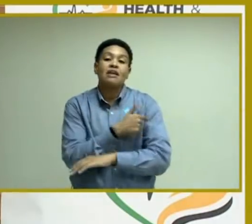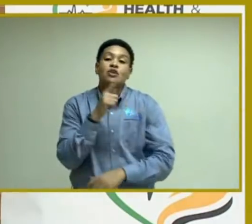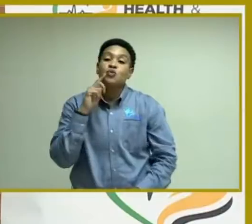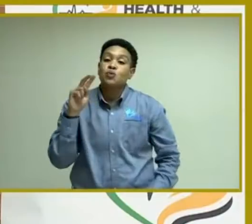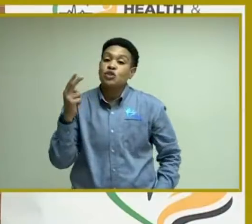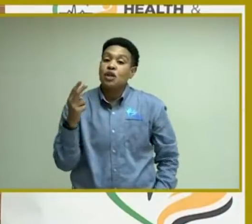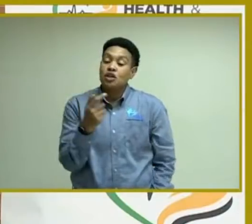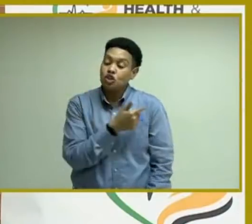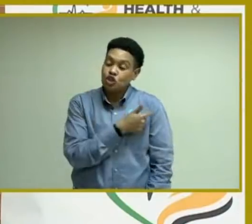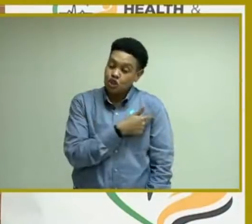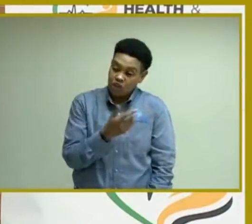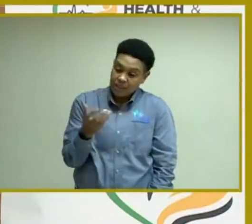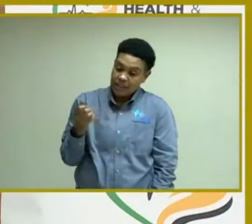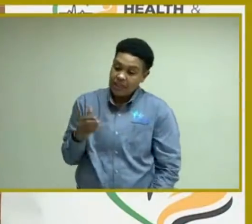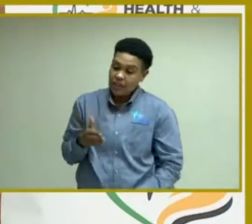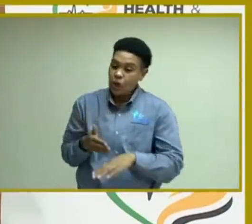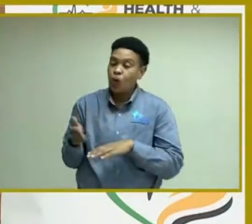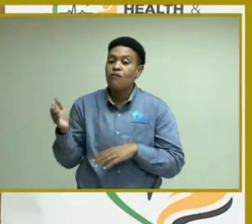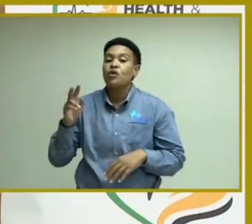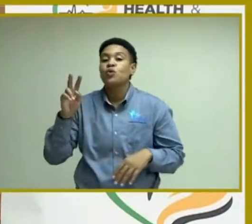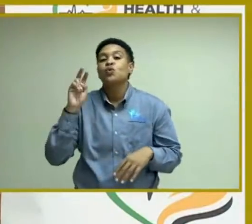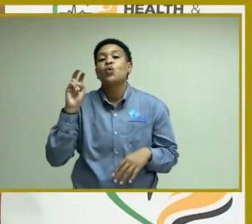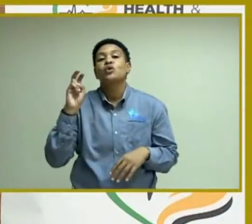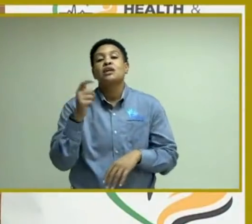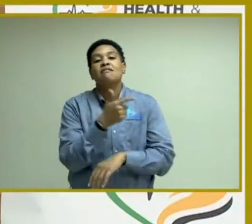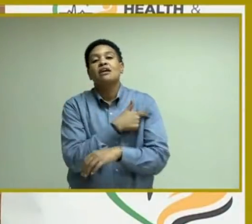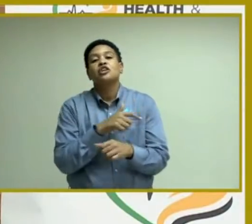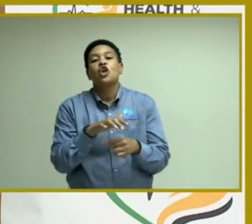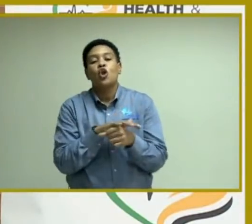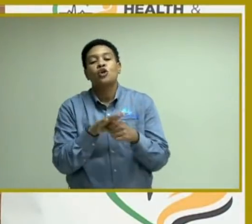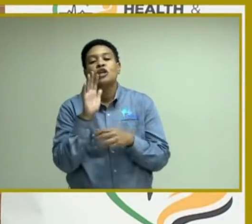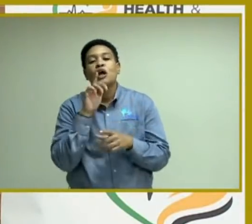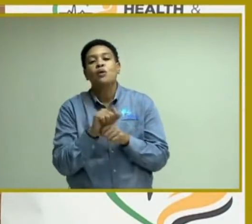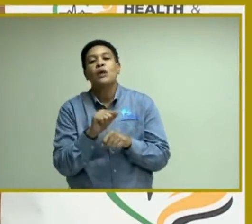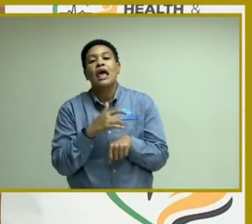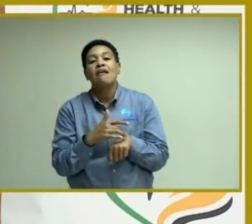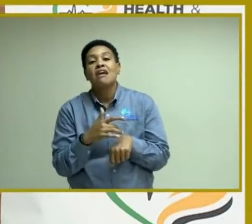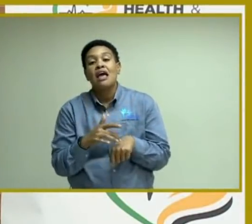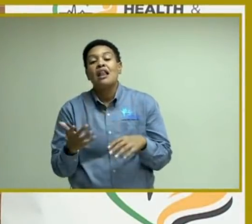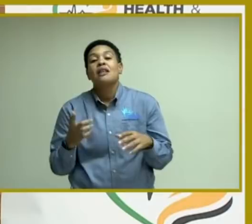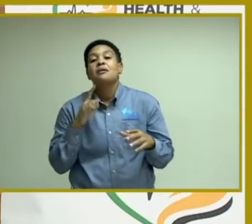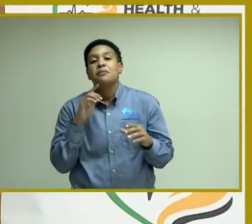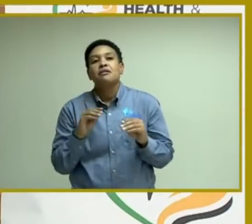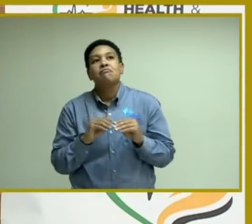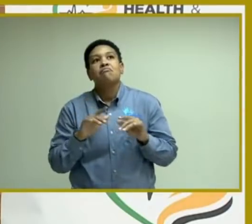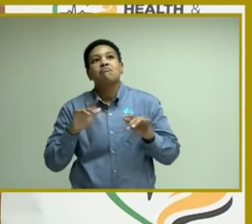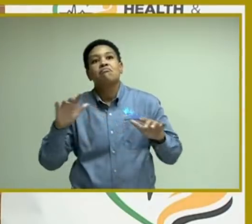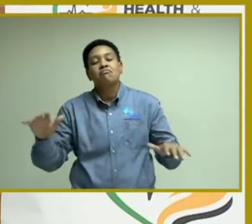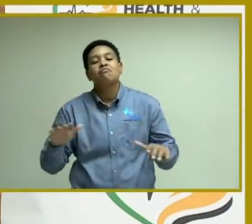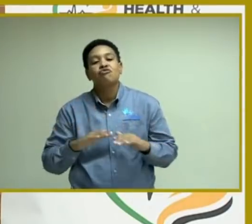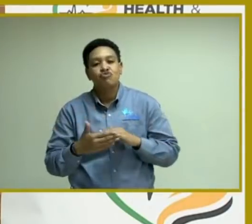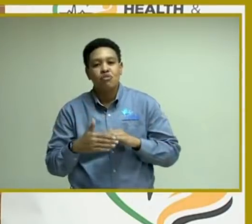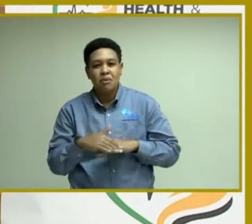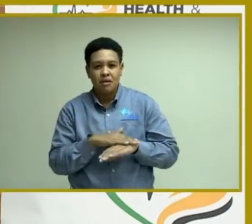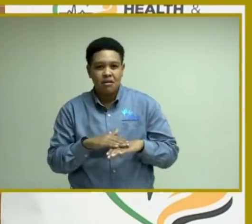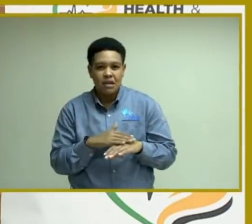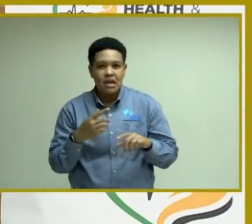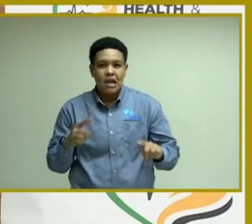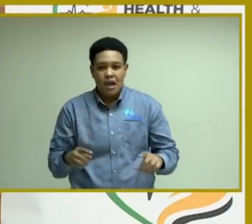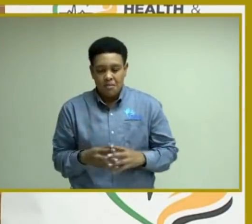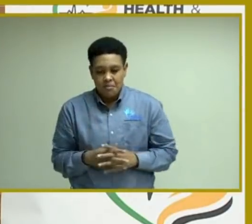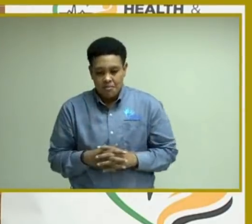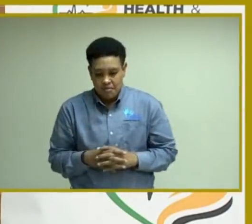doses in the over 200 vaccination sites that will be available across the country.